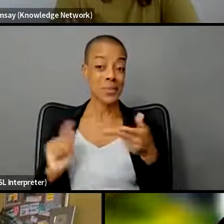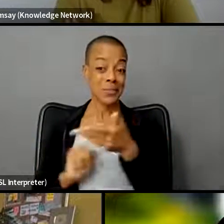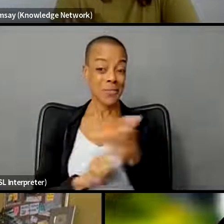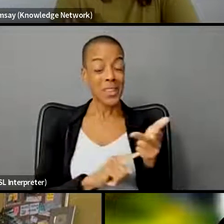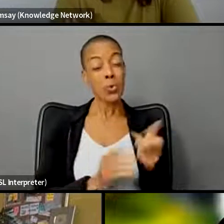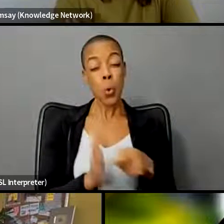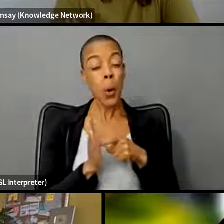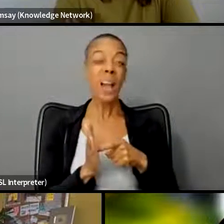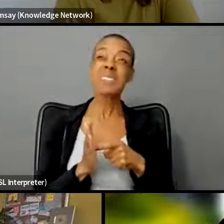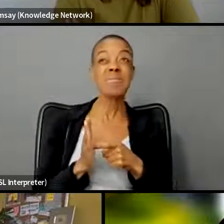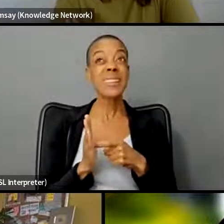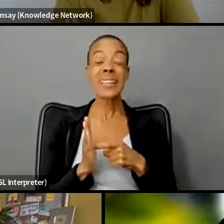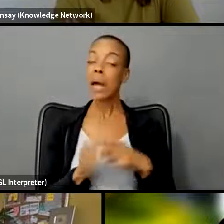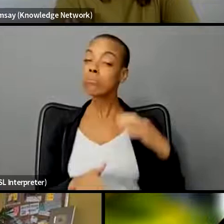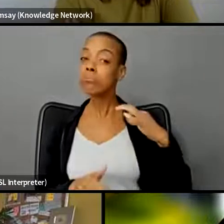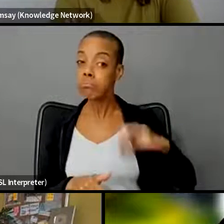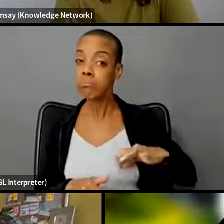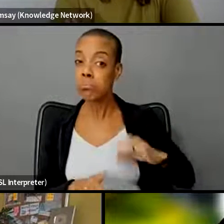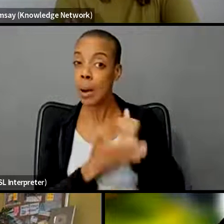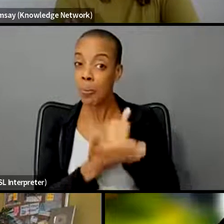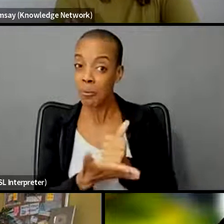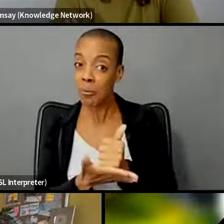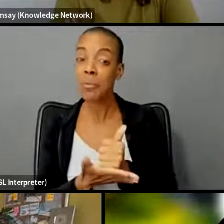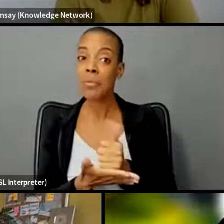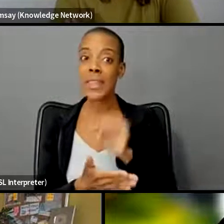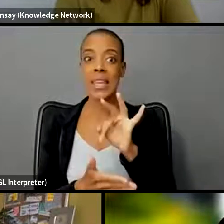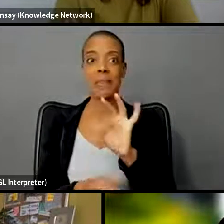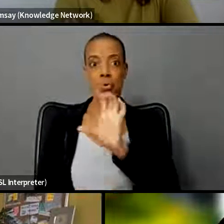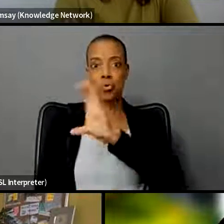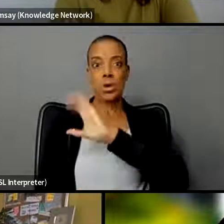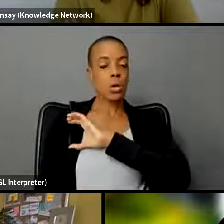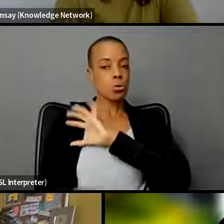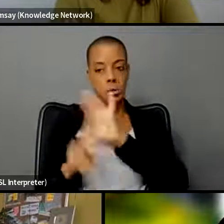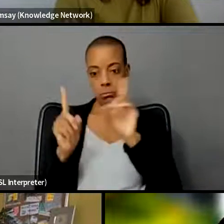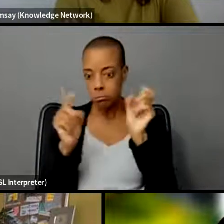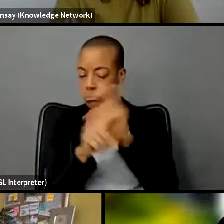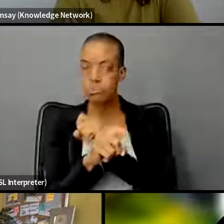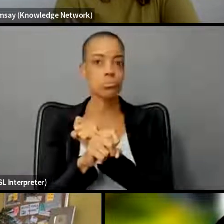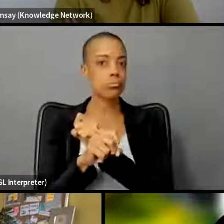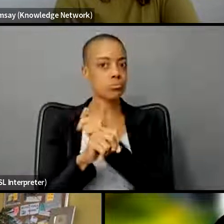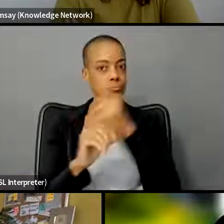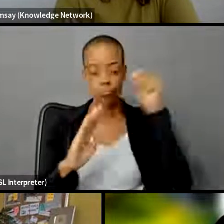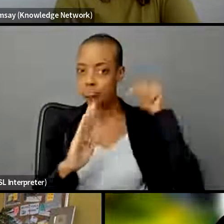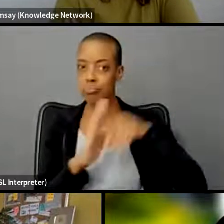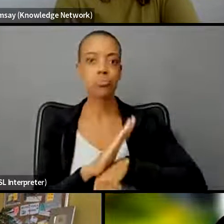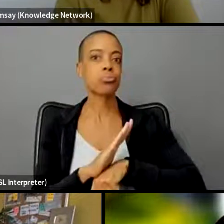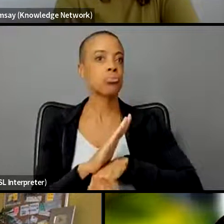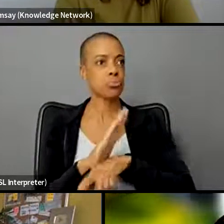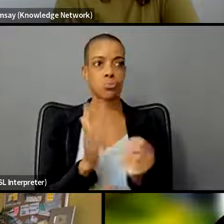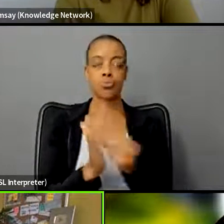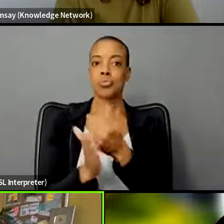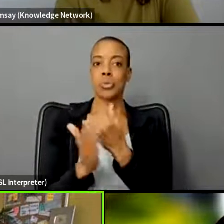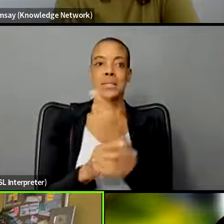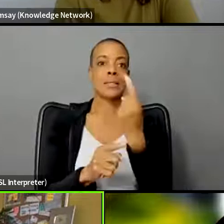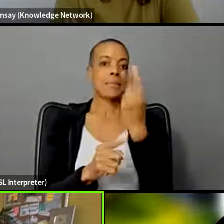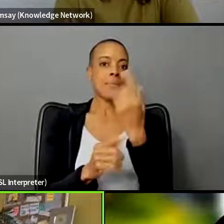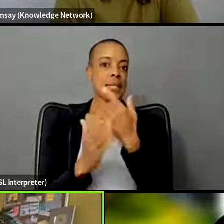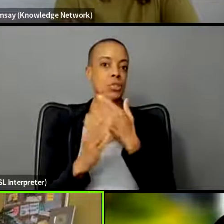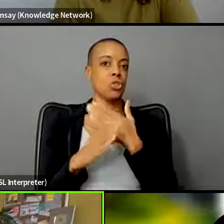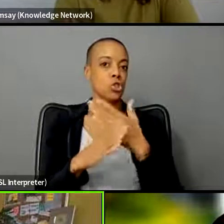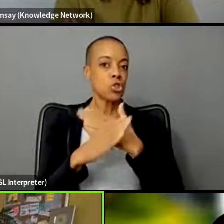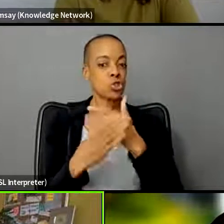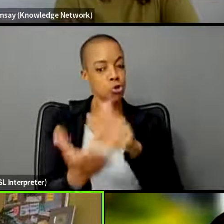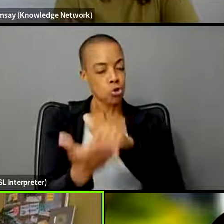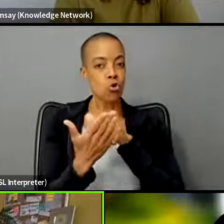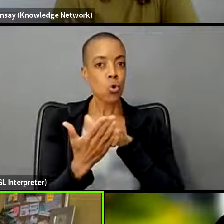But it's always helpful if you have a super compelling character to capture something to share with the executives. Mm-hmm. And